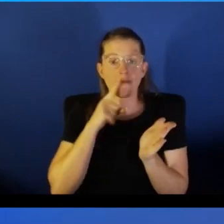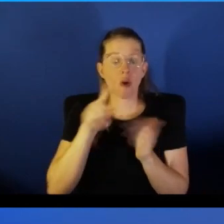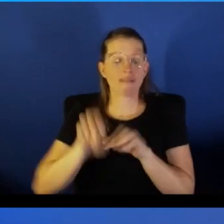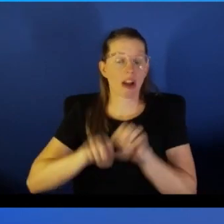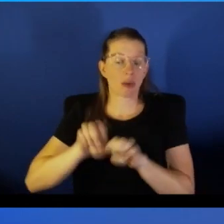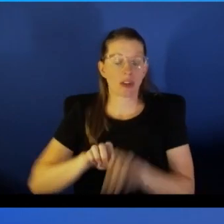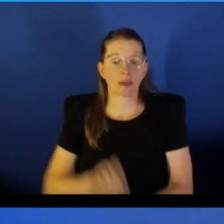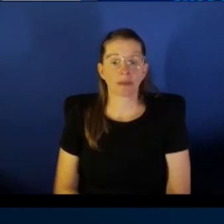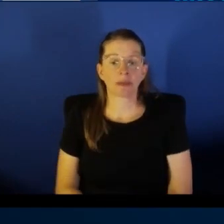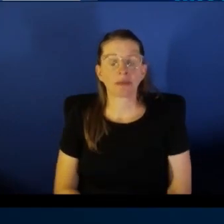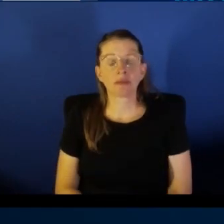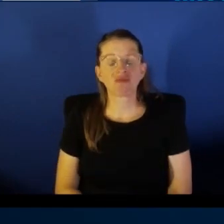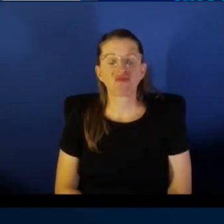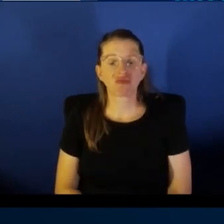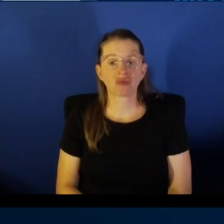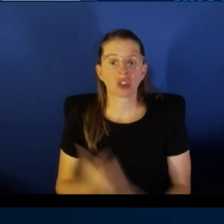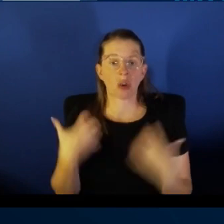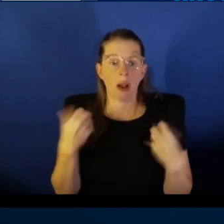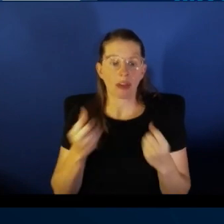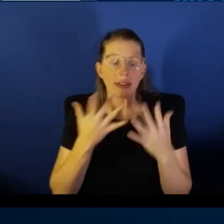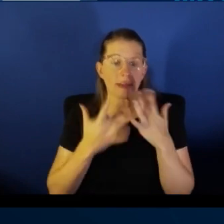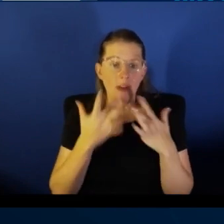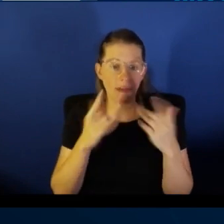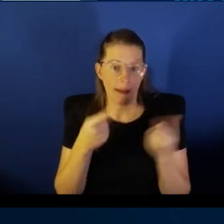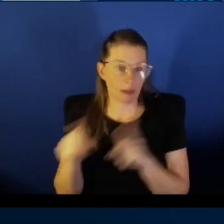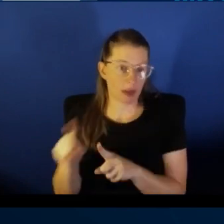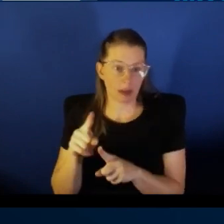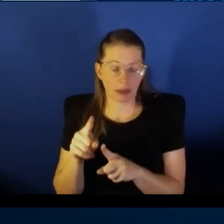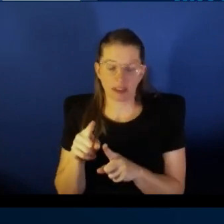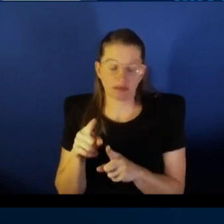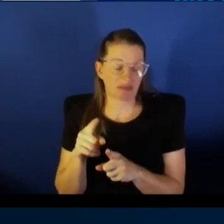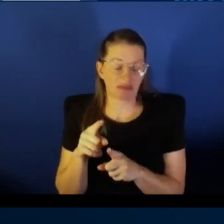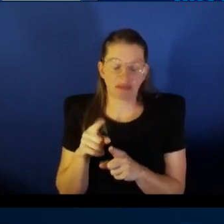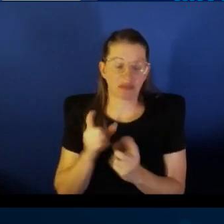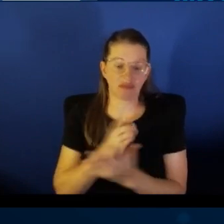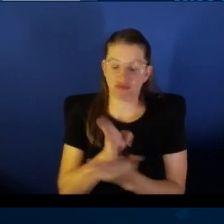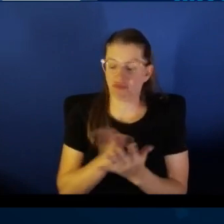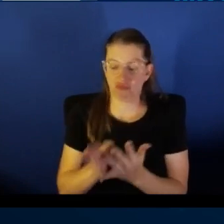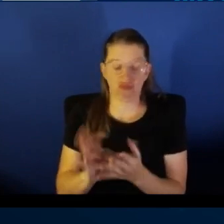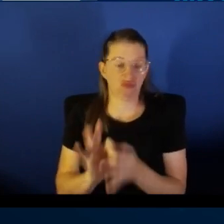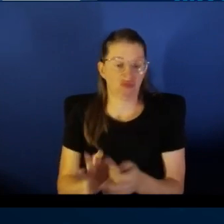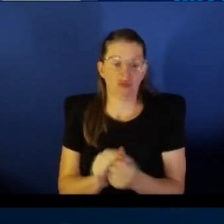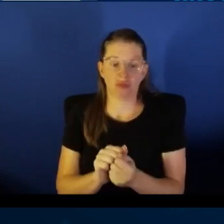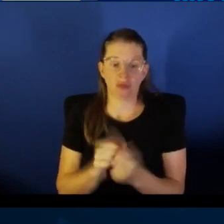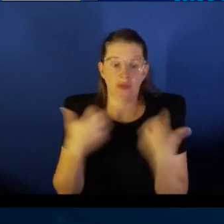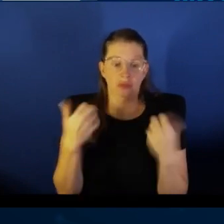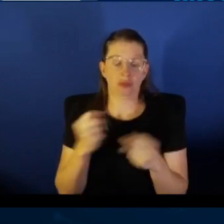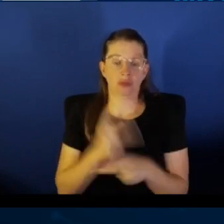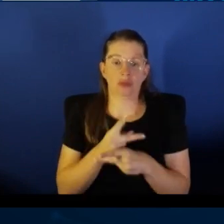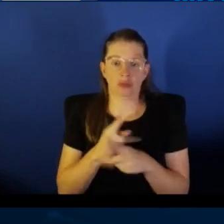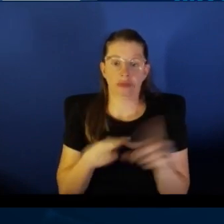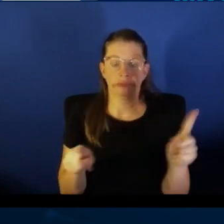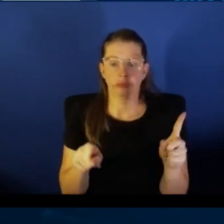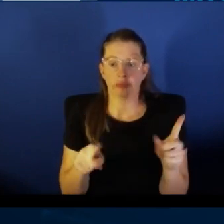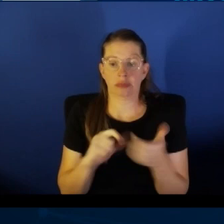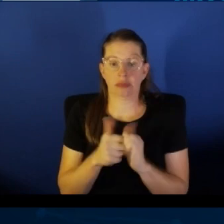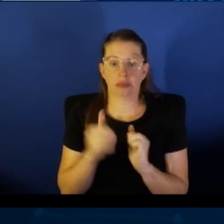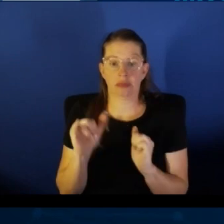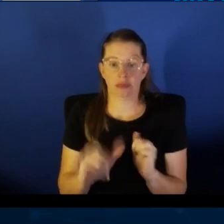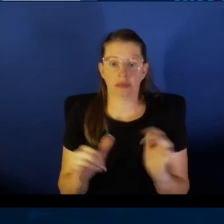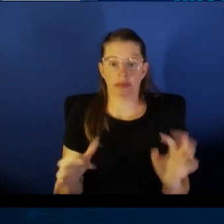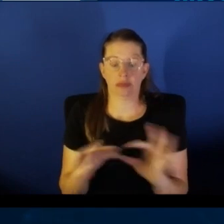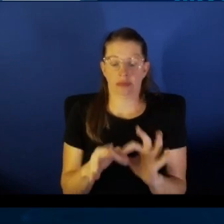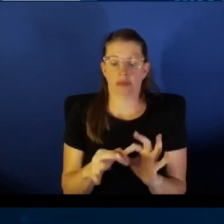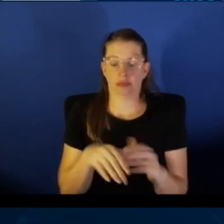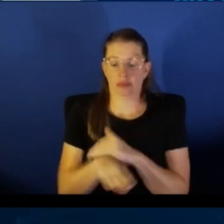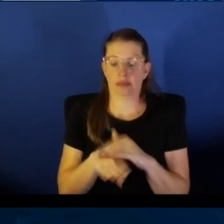about health disparities. We know that happens in all aspects of healthcare, as we know, but let's talk about how that's linked to income and access to healthcare,